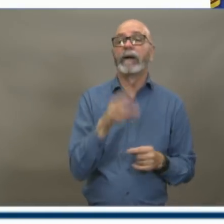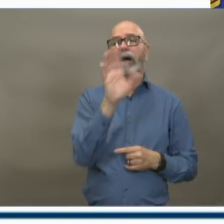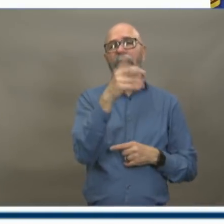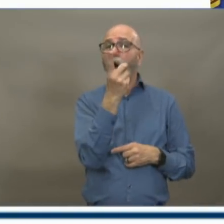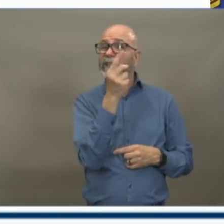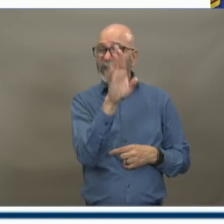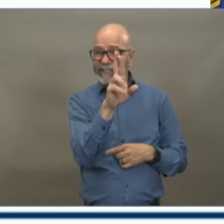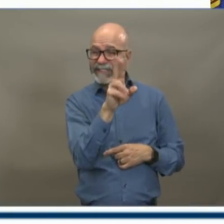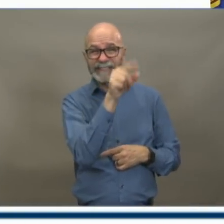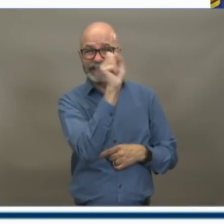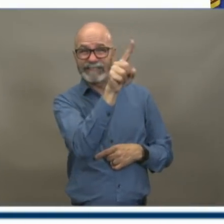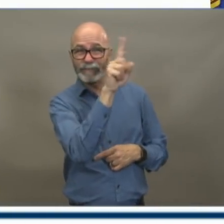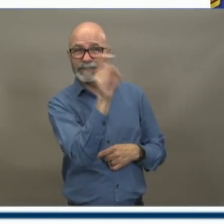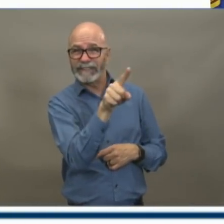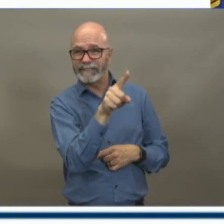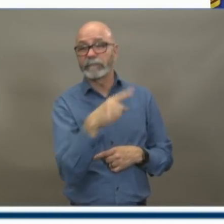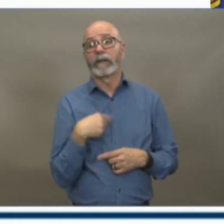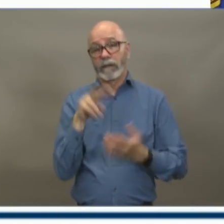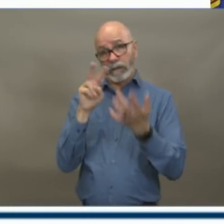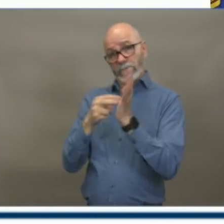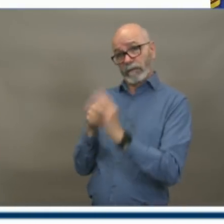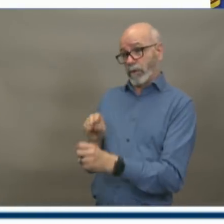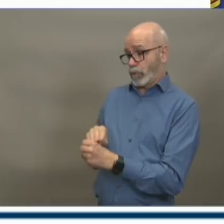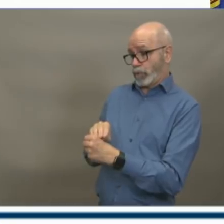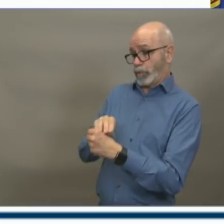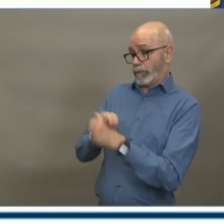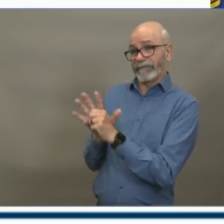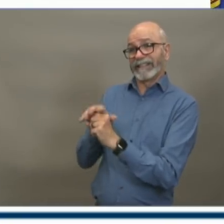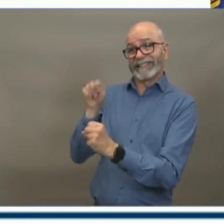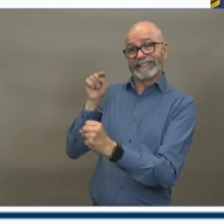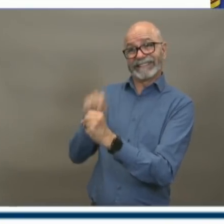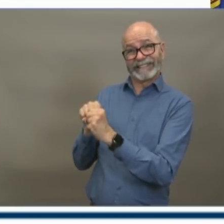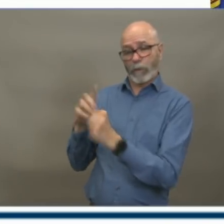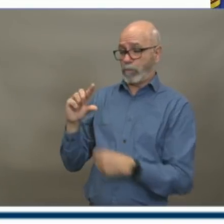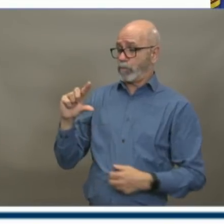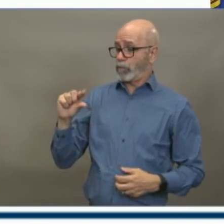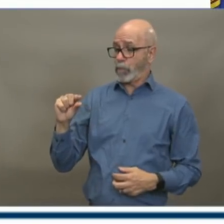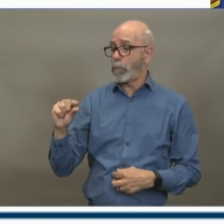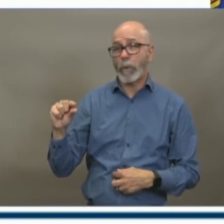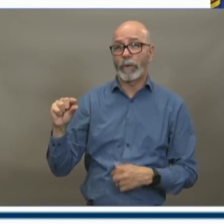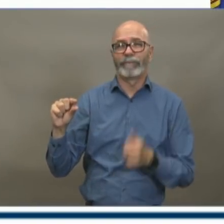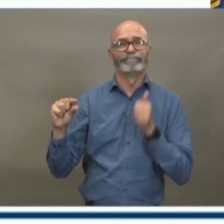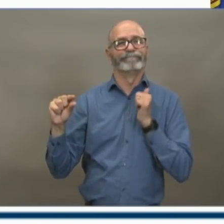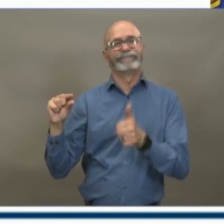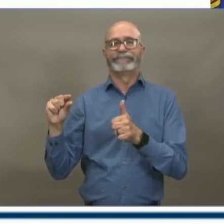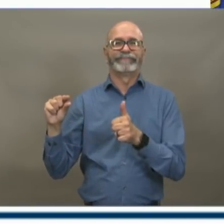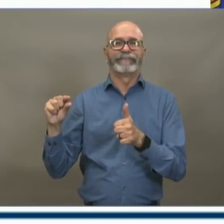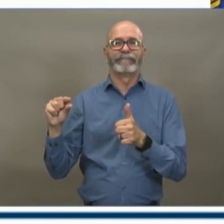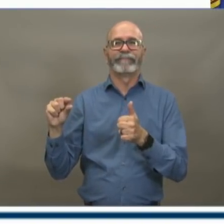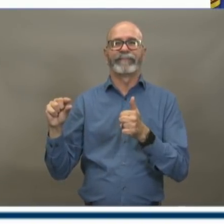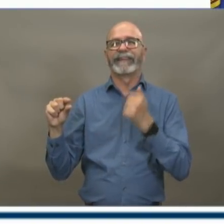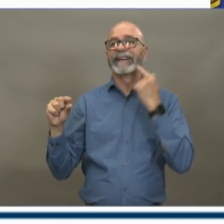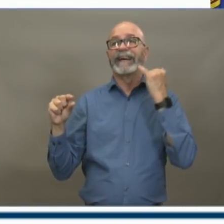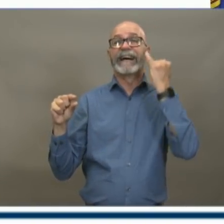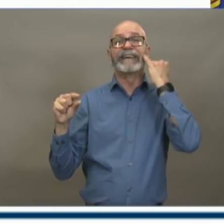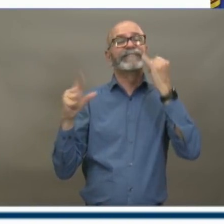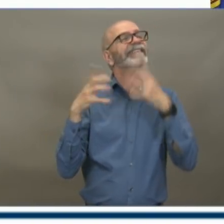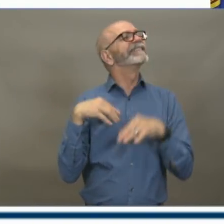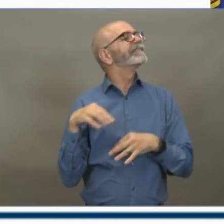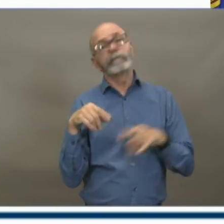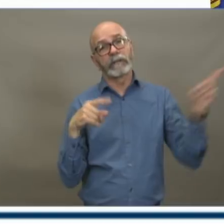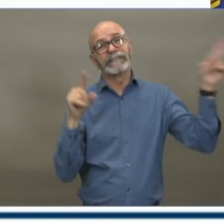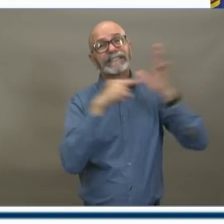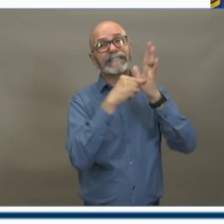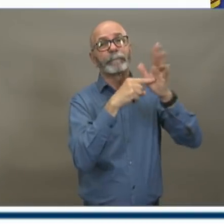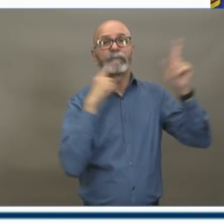is because of the epidemiology. If we were, say, in Ontario's position, might that position have been changed? Are we, in other words, are